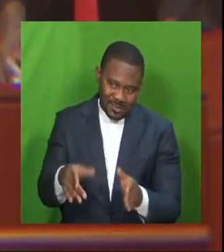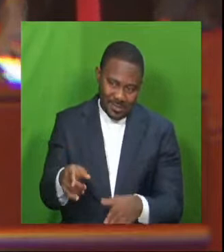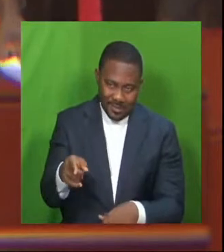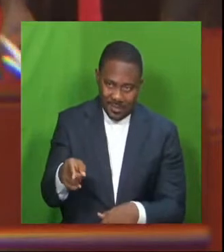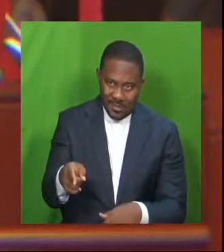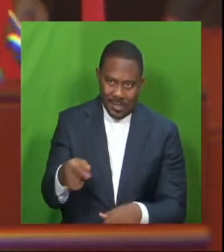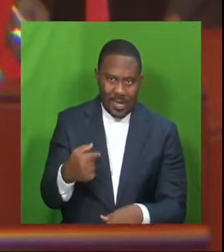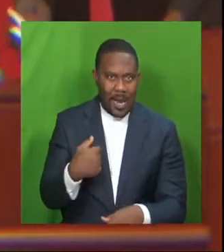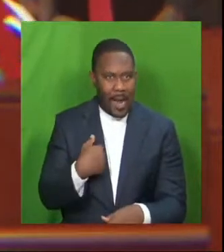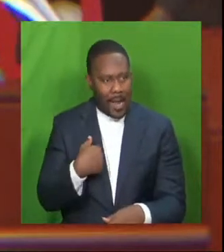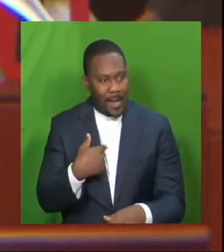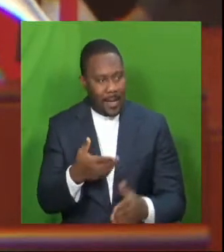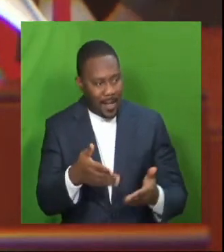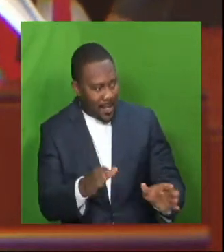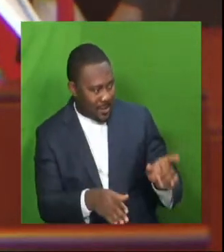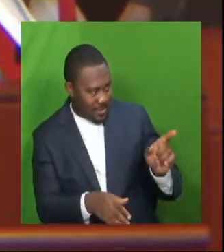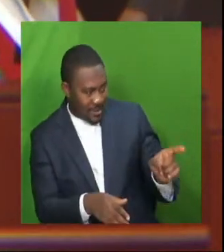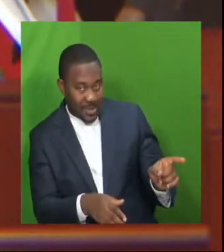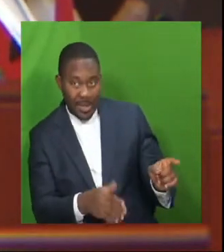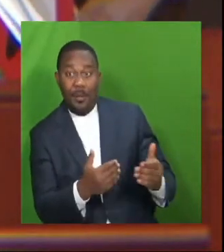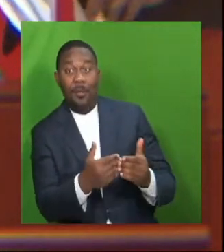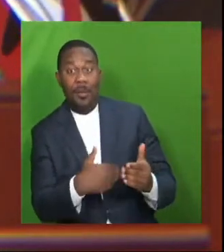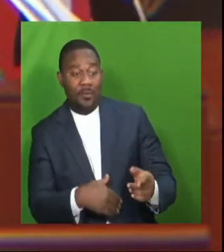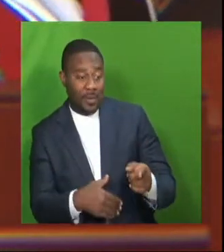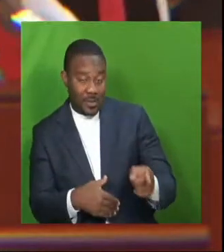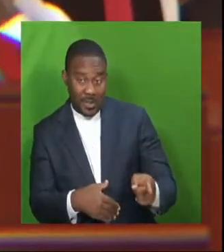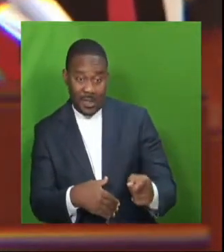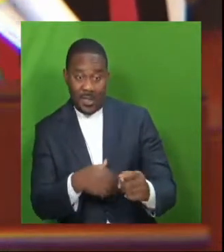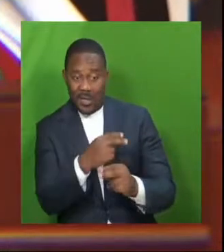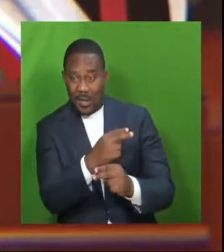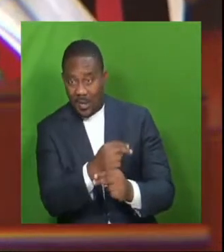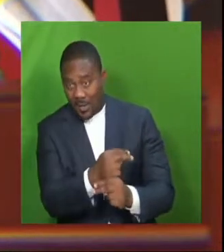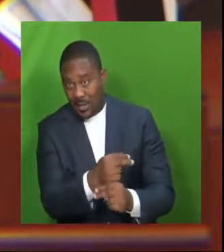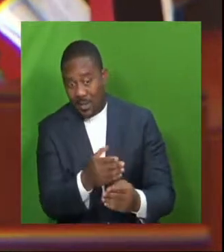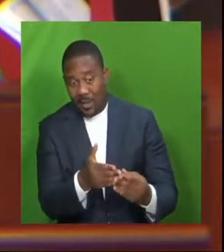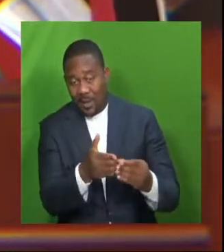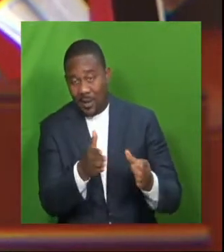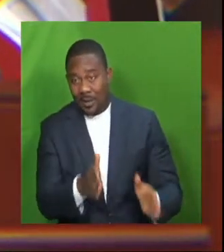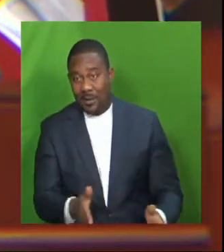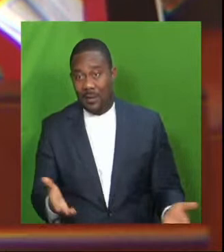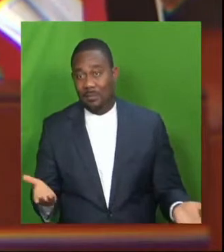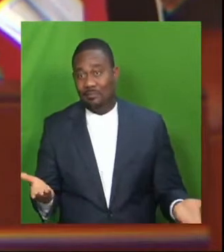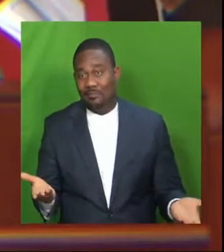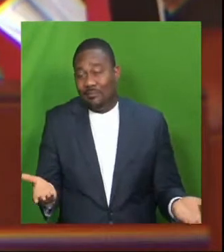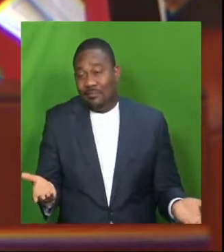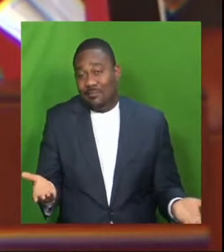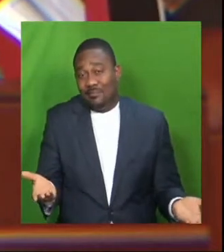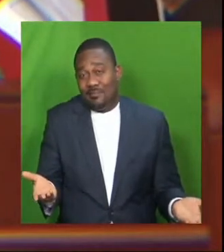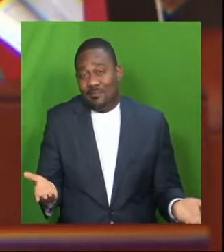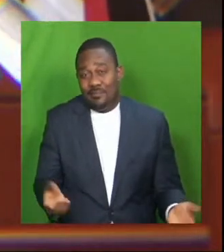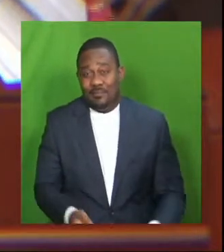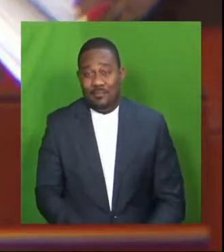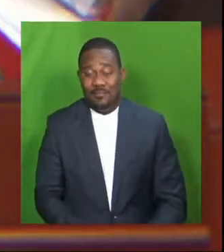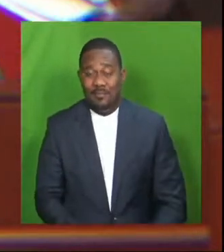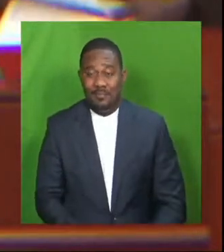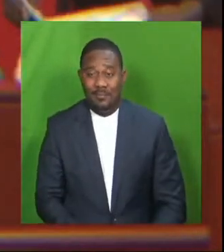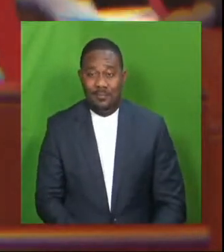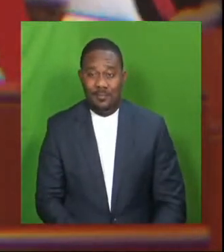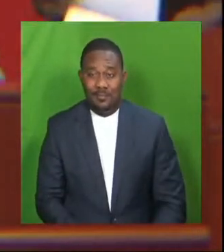was equally given the opportunity to listen to a member before listening to a minority leader.